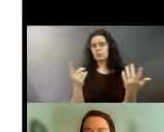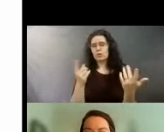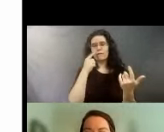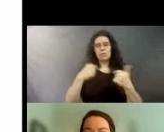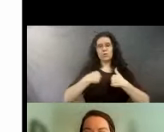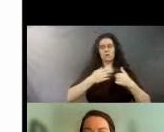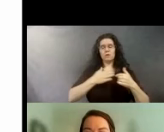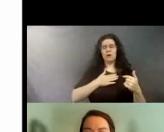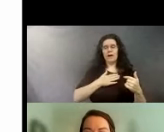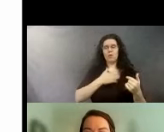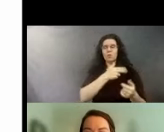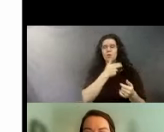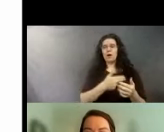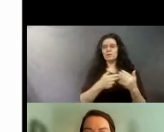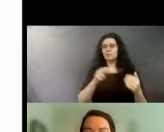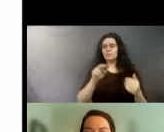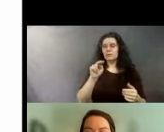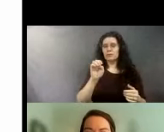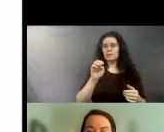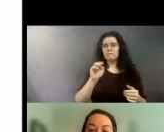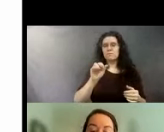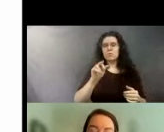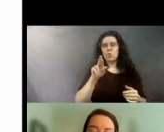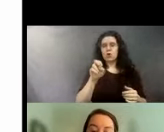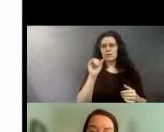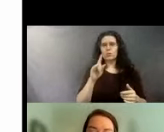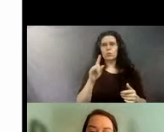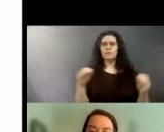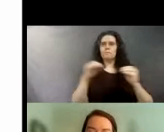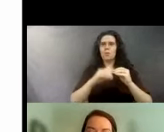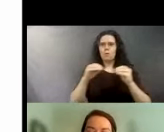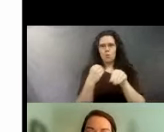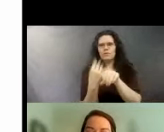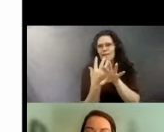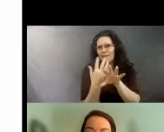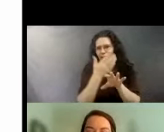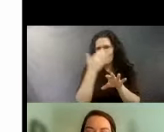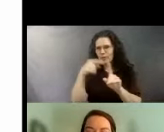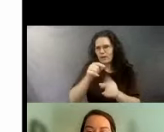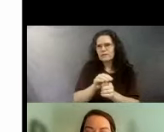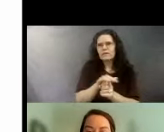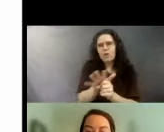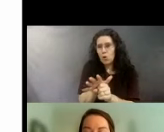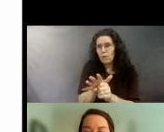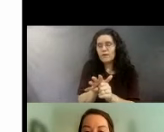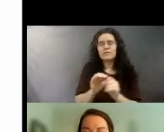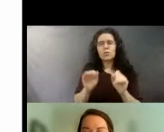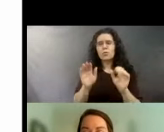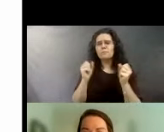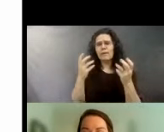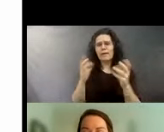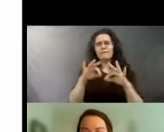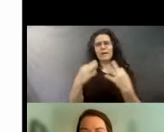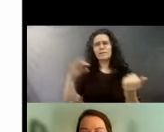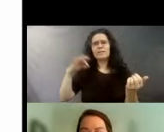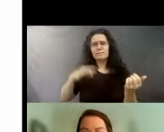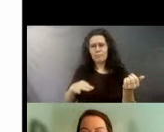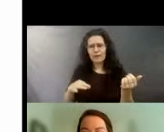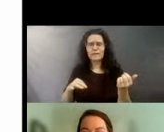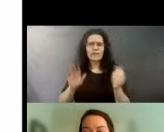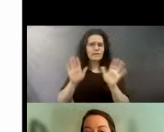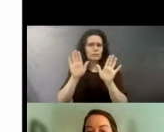telehealth expanded exponentially as a result of COVID, which has been great for many families, especially families with